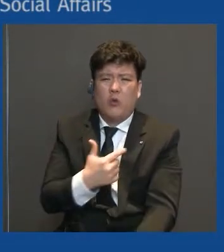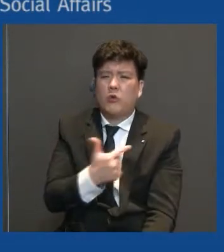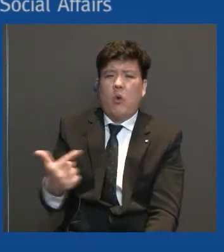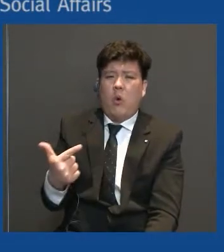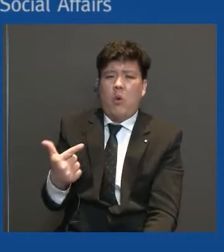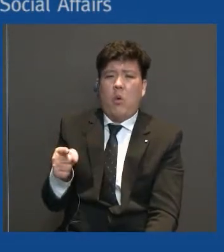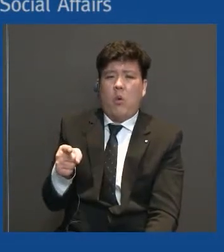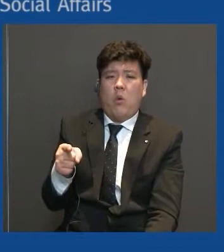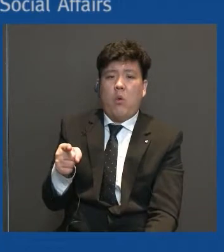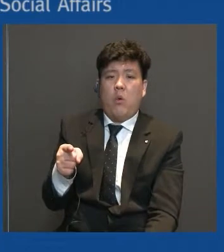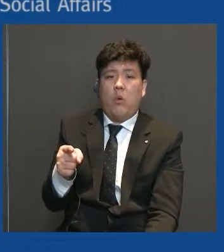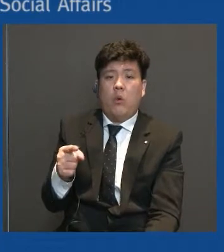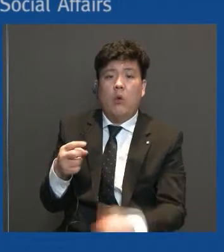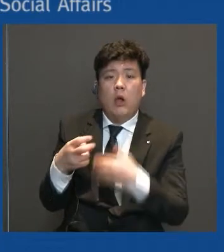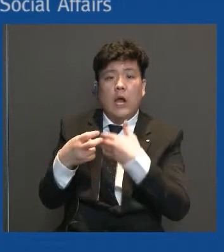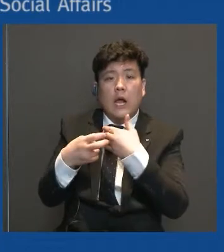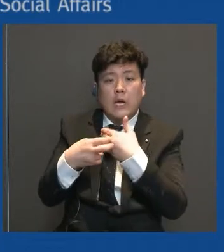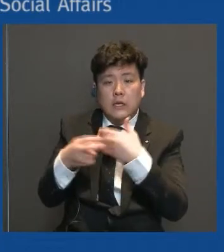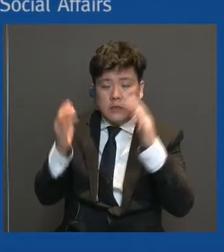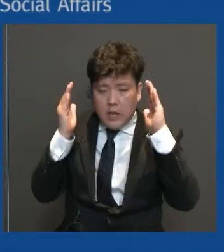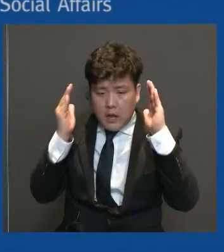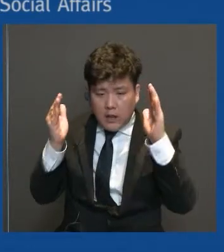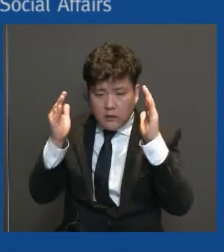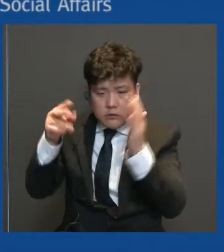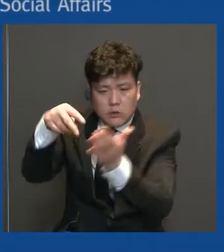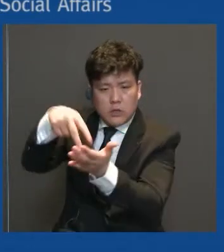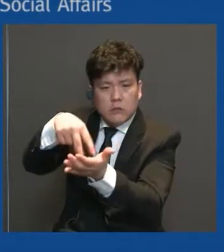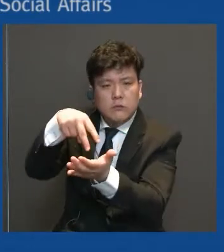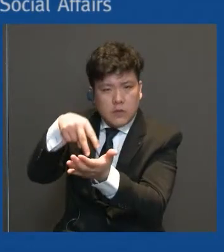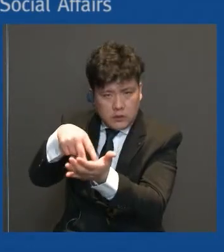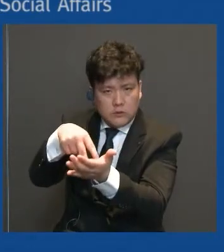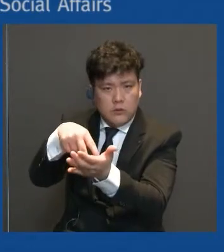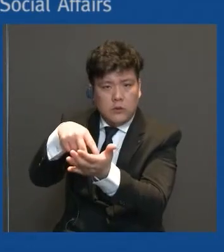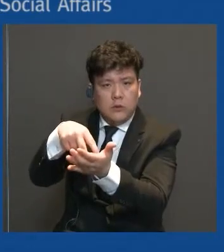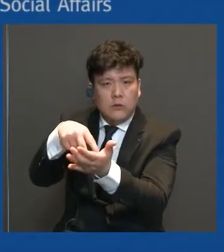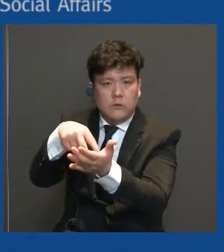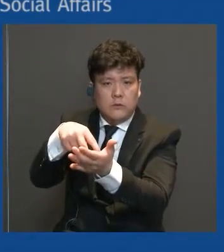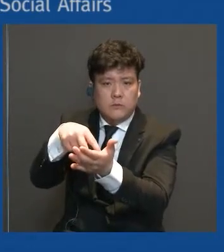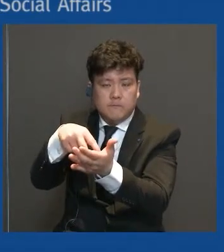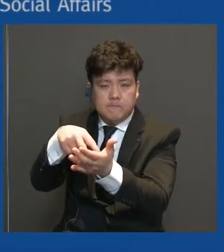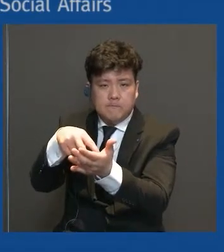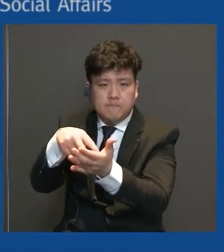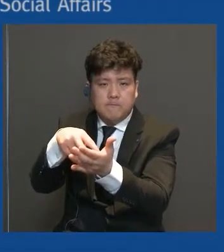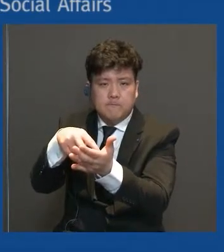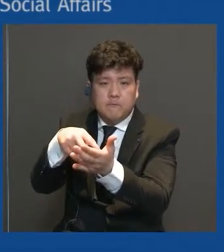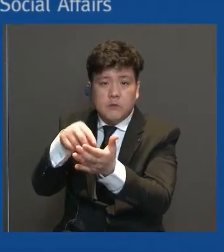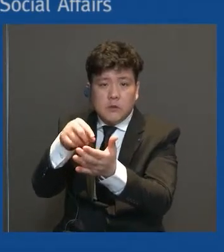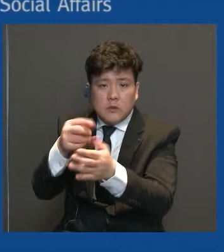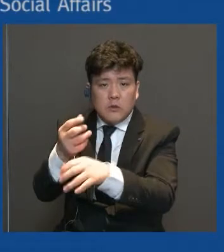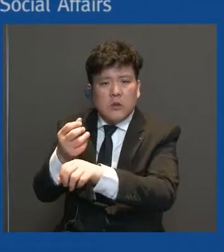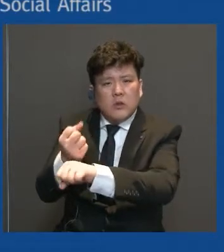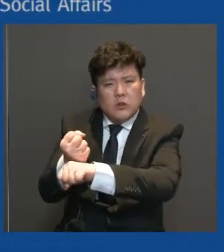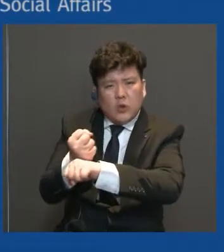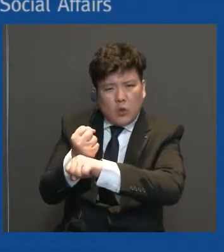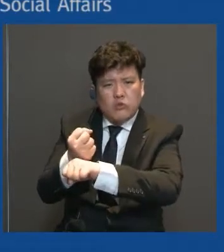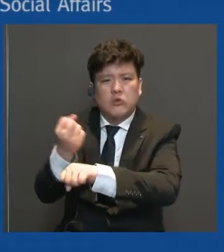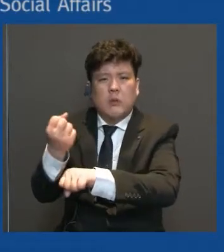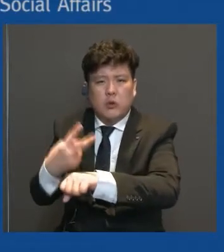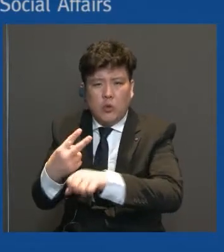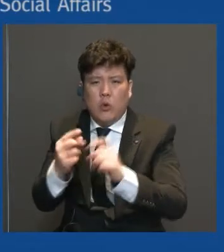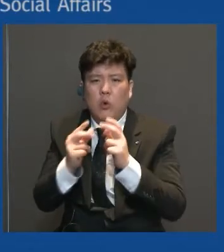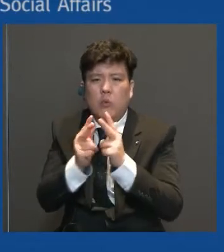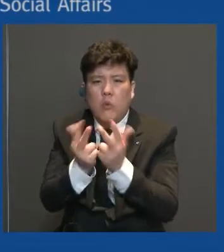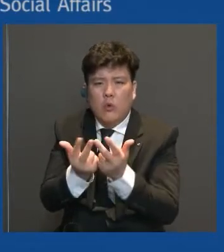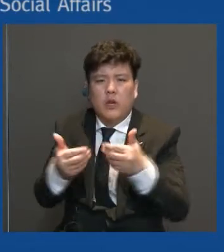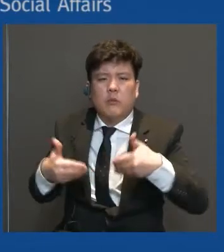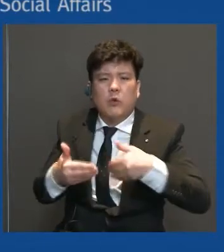However, the healthcare service use pattern may be subject to each country's healthcare system and the total COVID-19